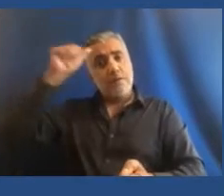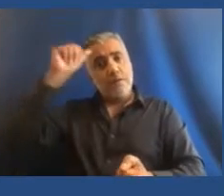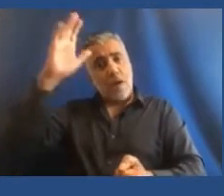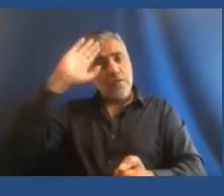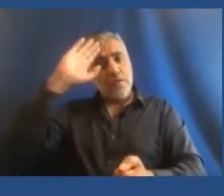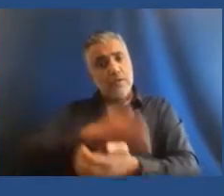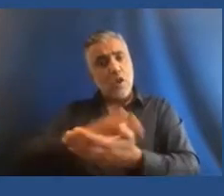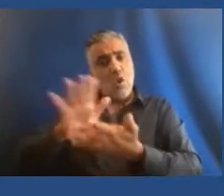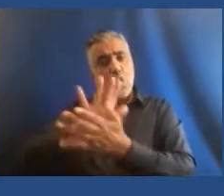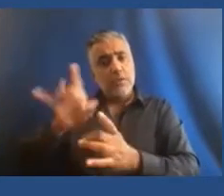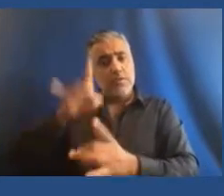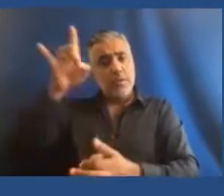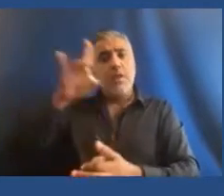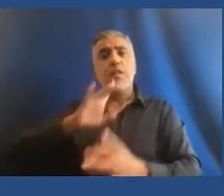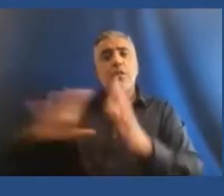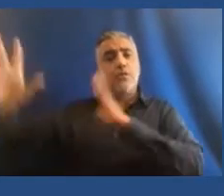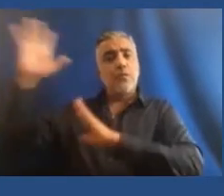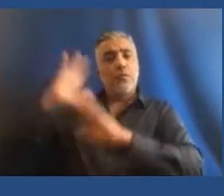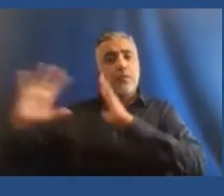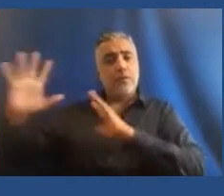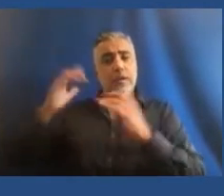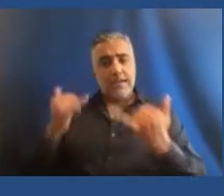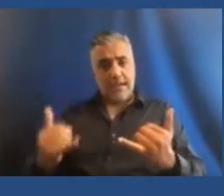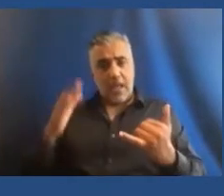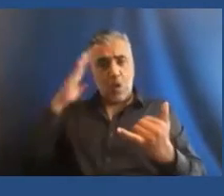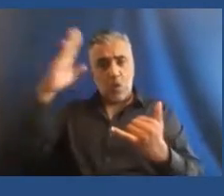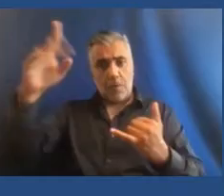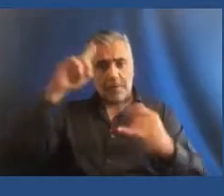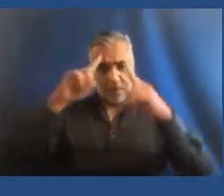et Spiritui Sancto.